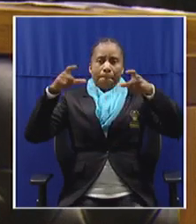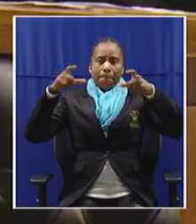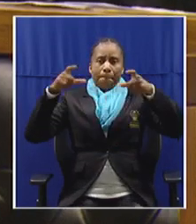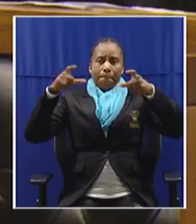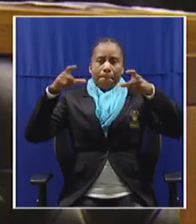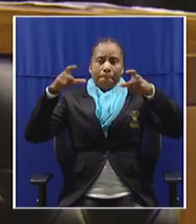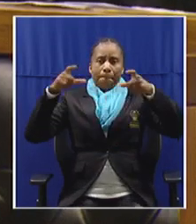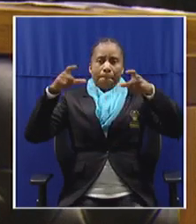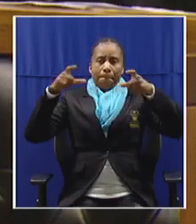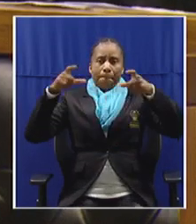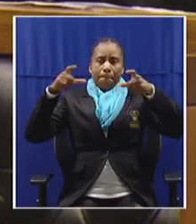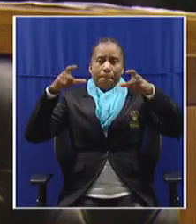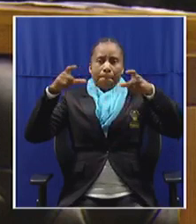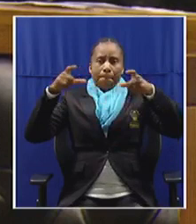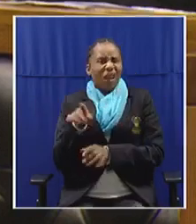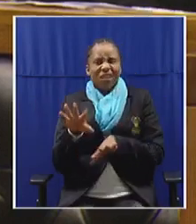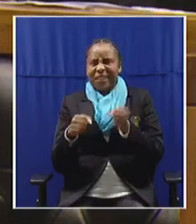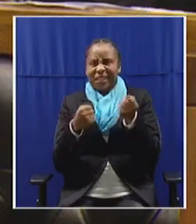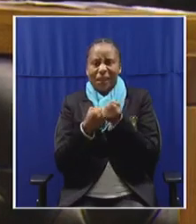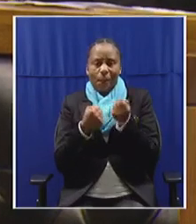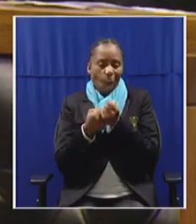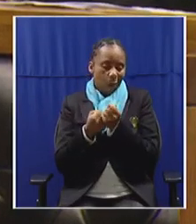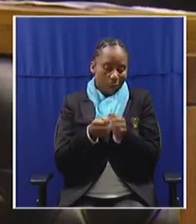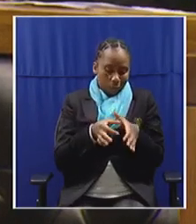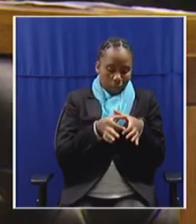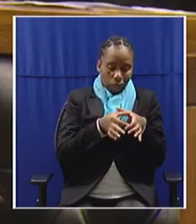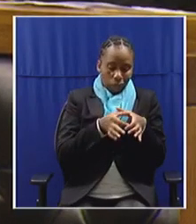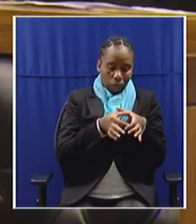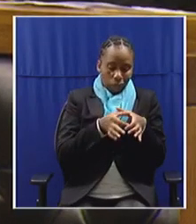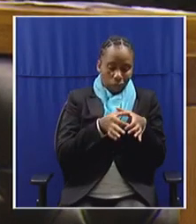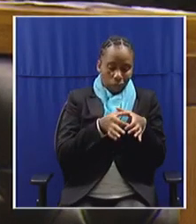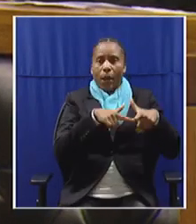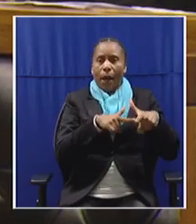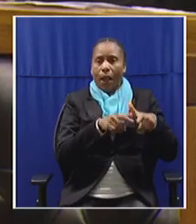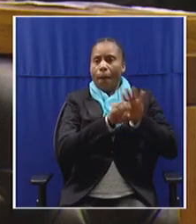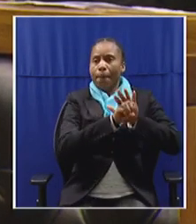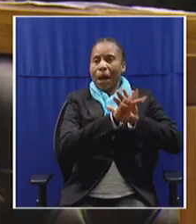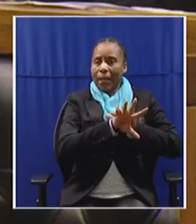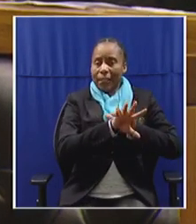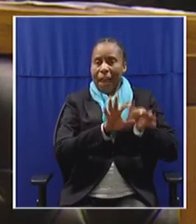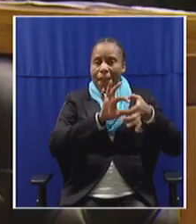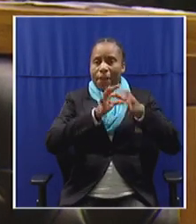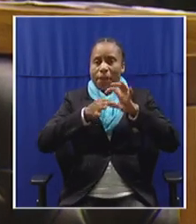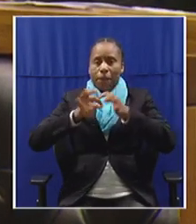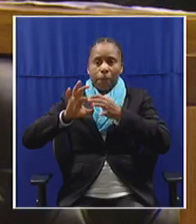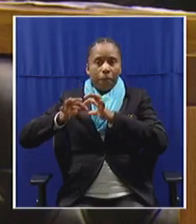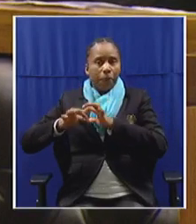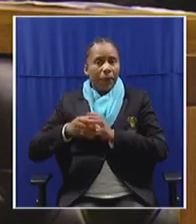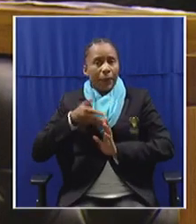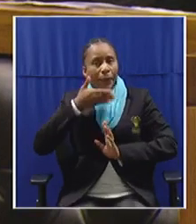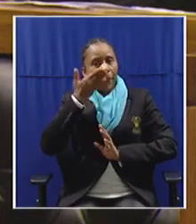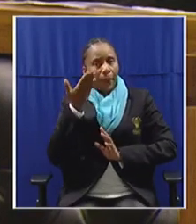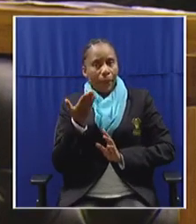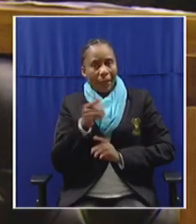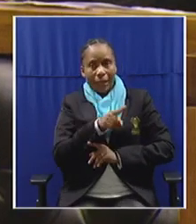which does not serve or support local markets and value chains in those townships